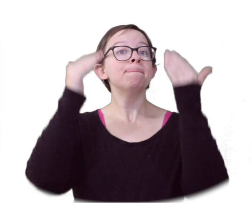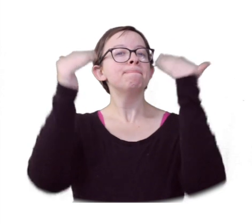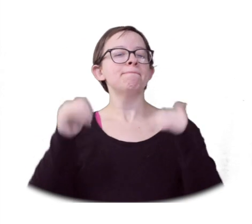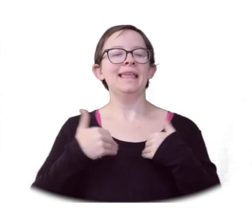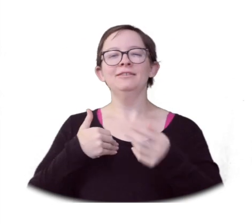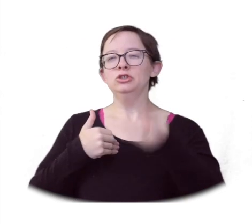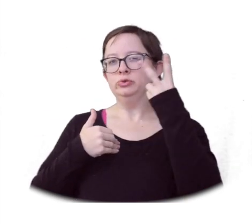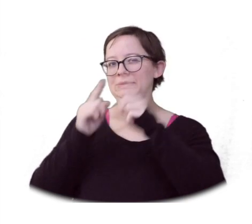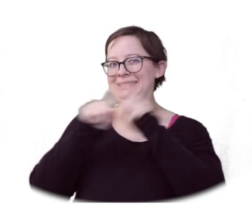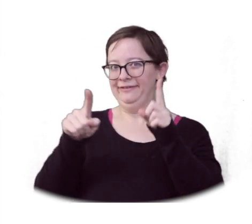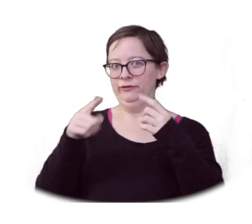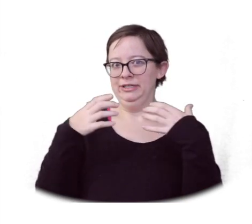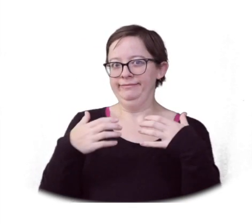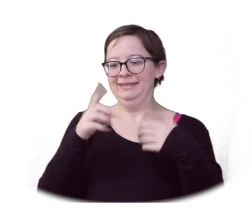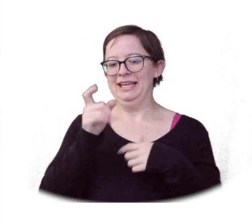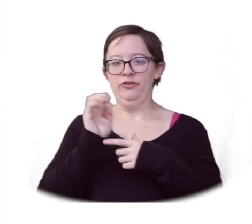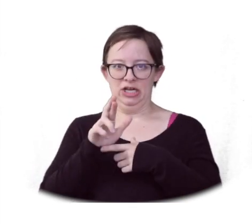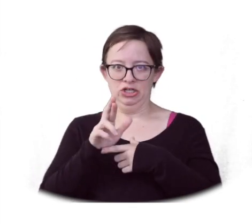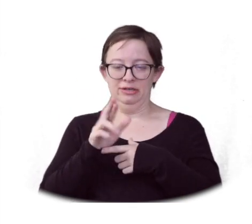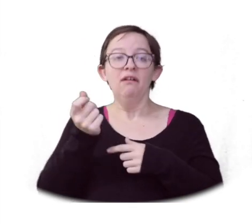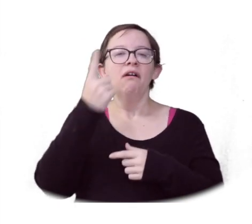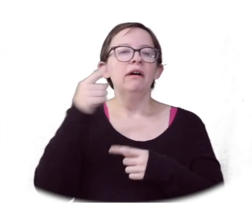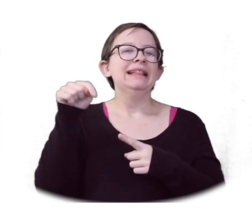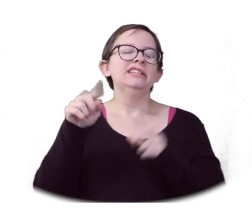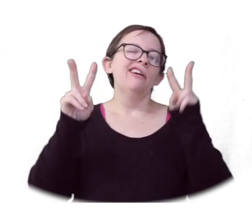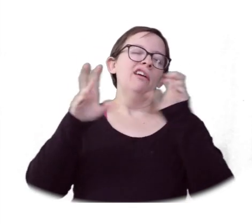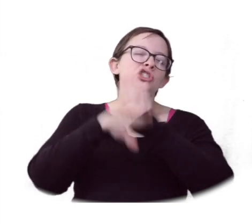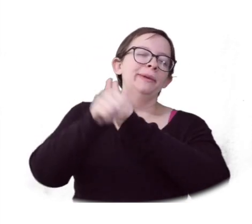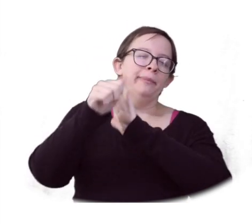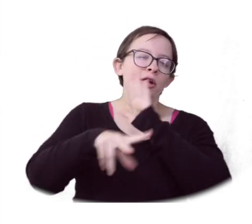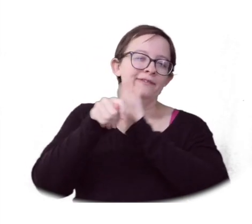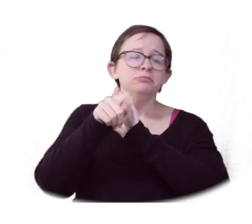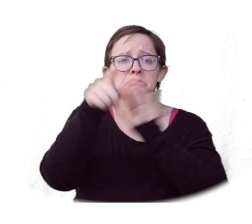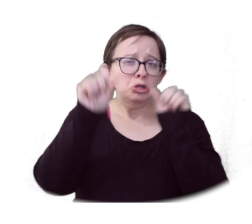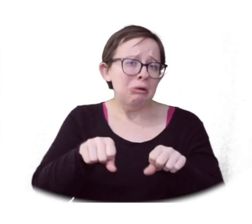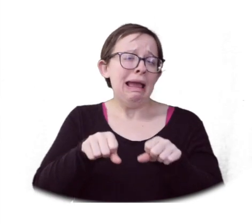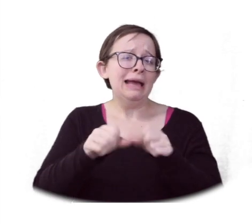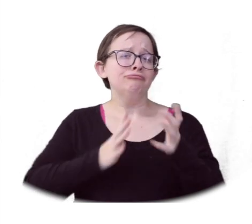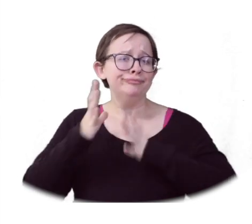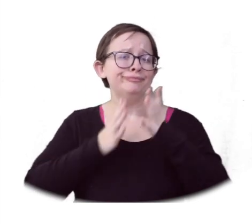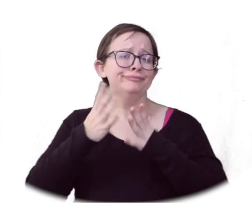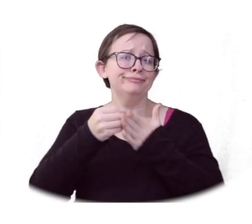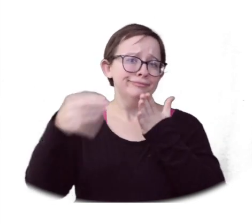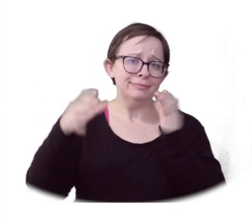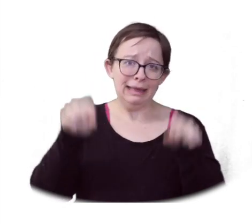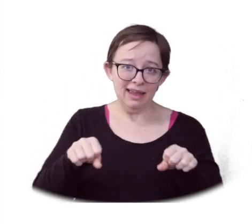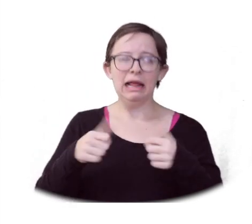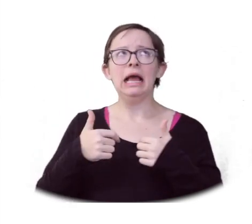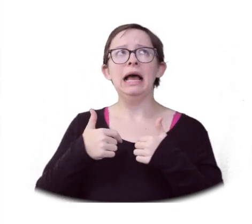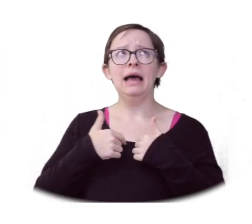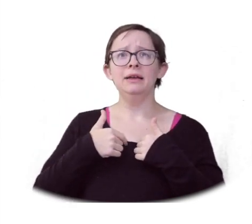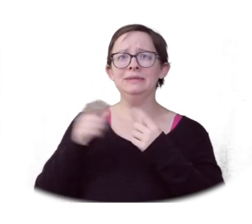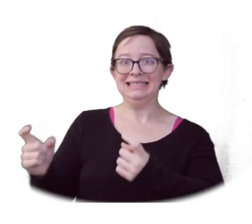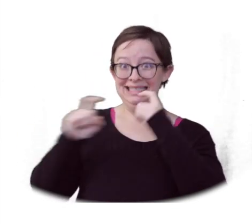that. Next, I have 2 different carriers here. Now, these are just cheaper versions of ones. You can get more expensive ones.